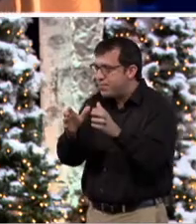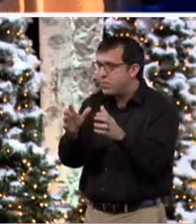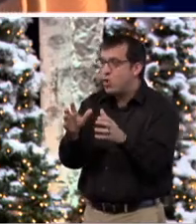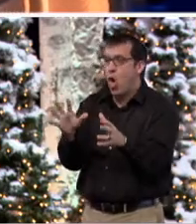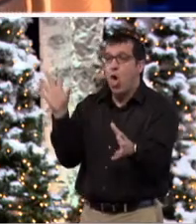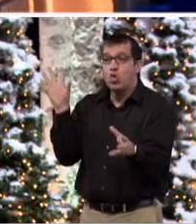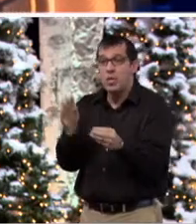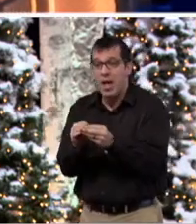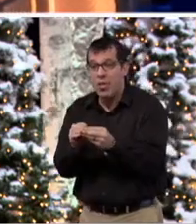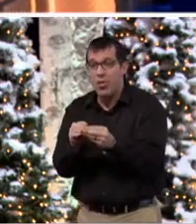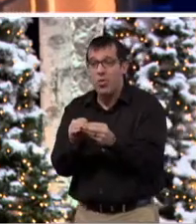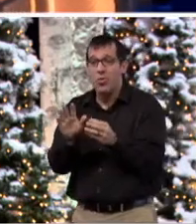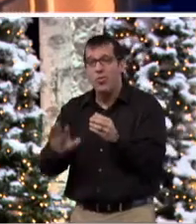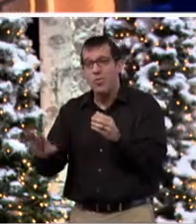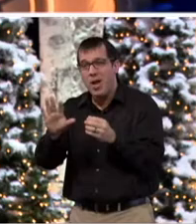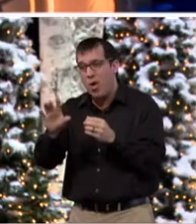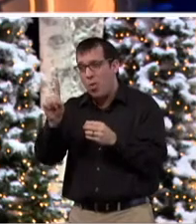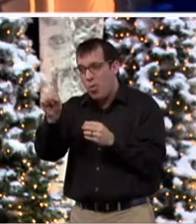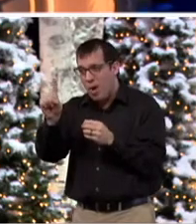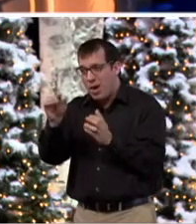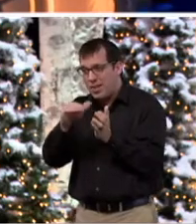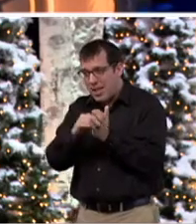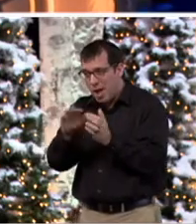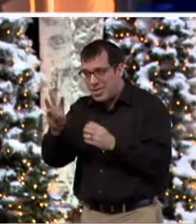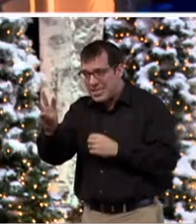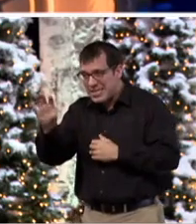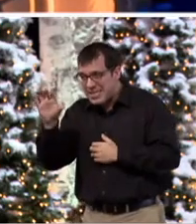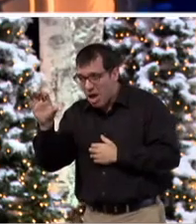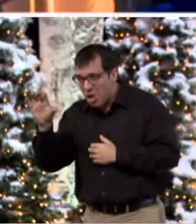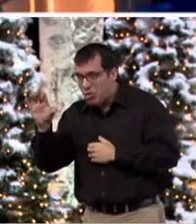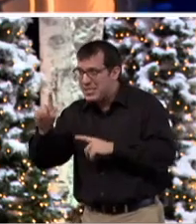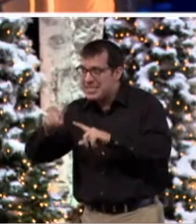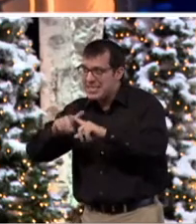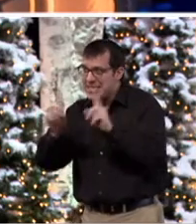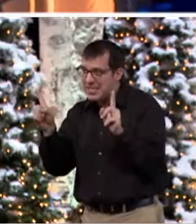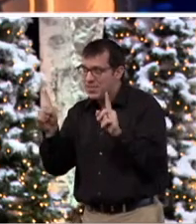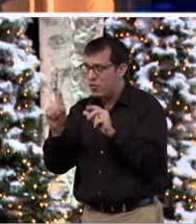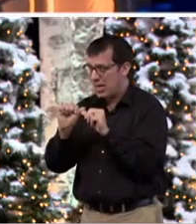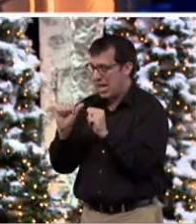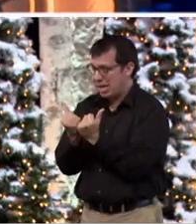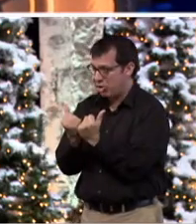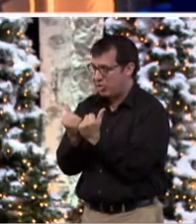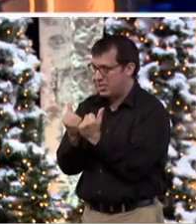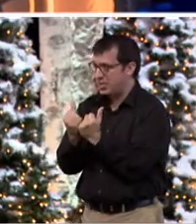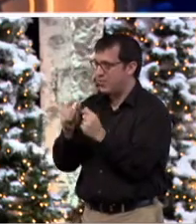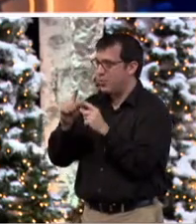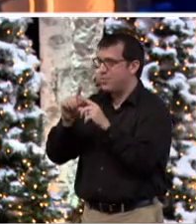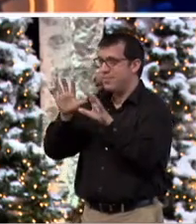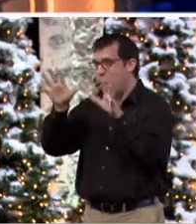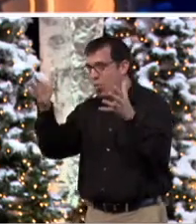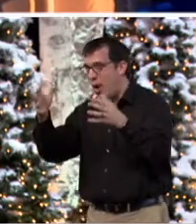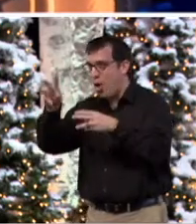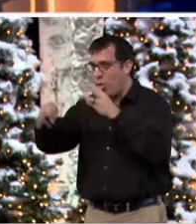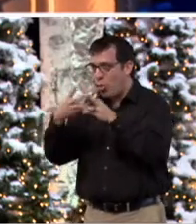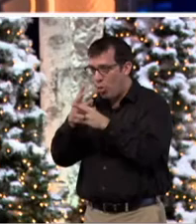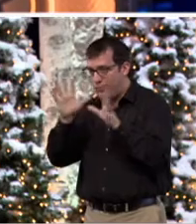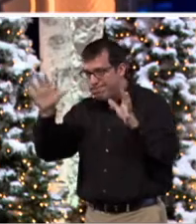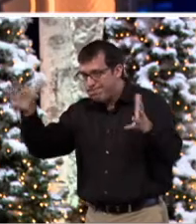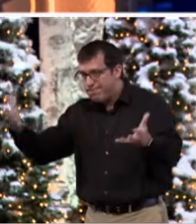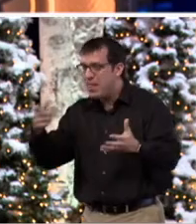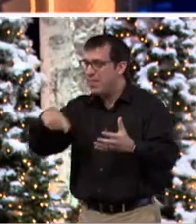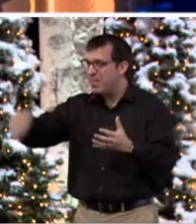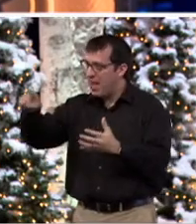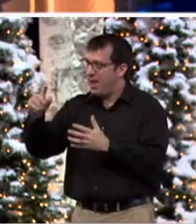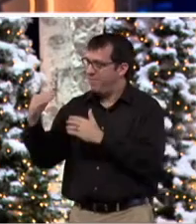Altogether, about 1,600 different agencies from around the world have taken a